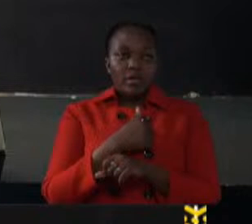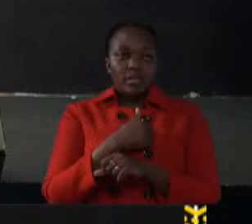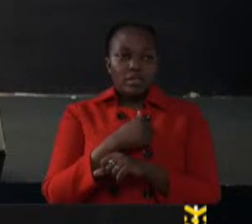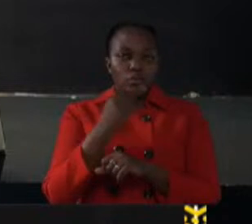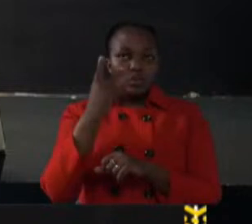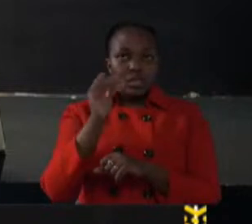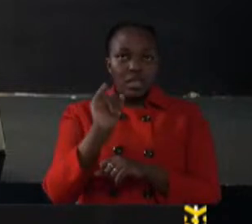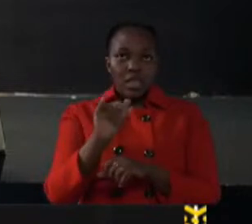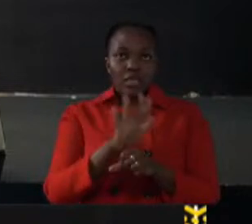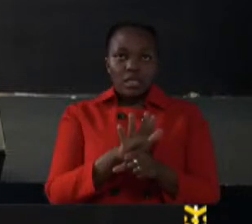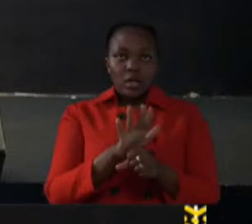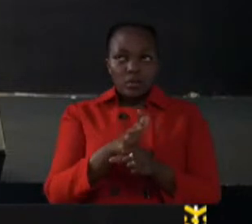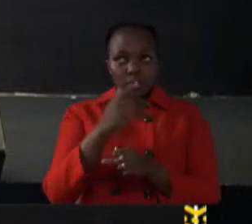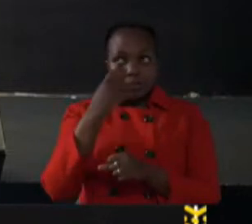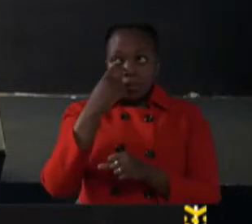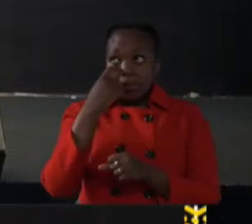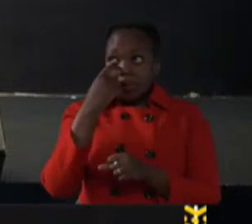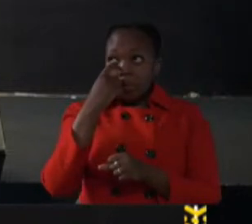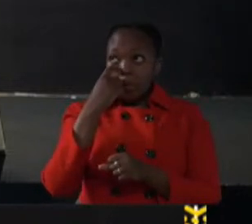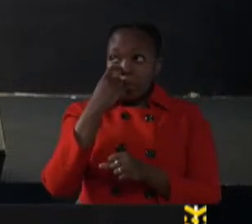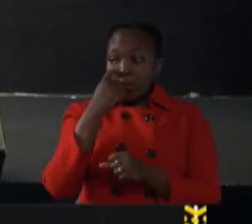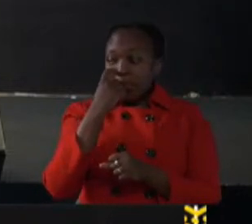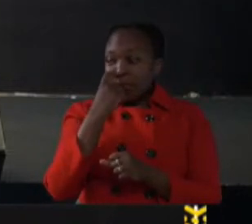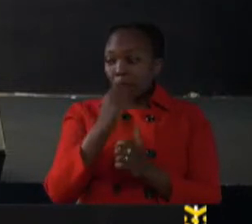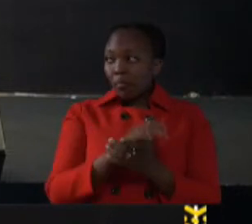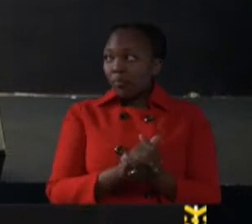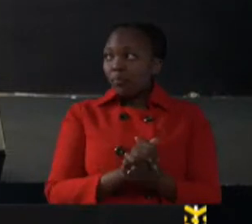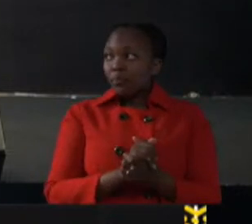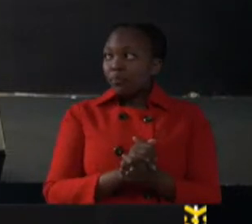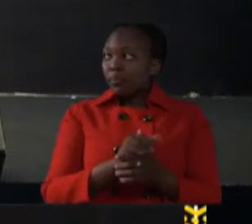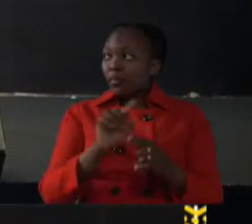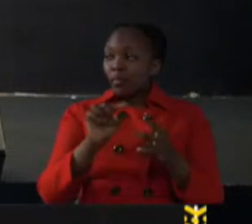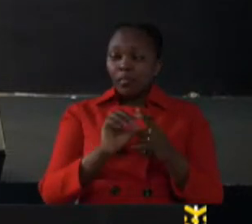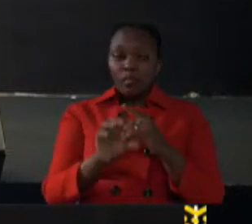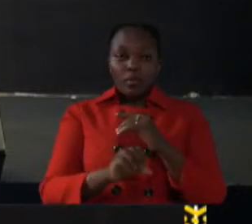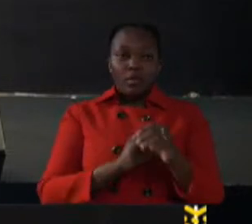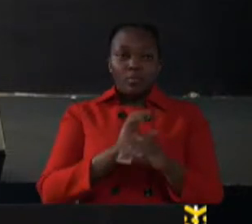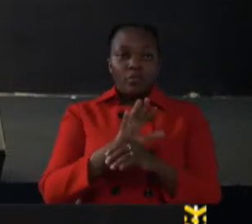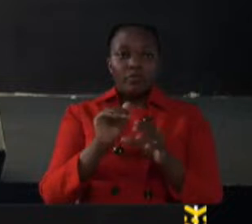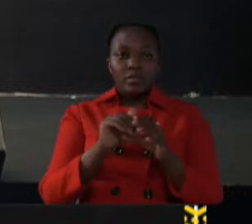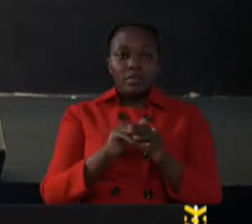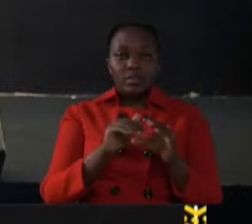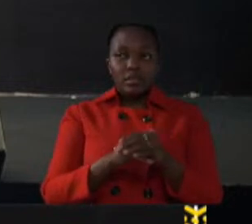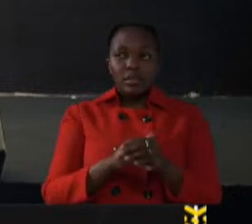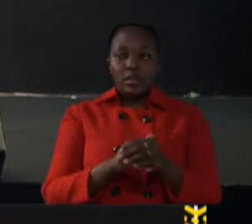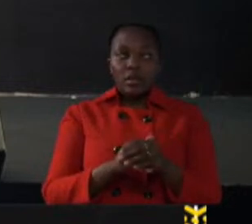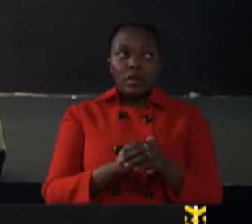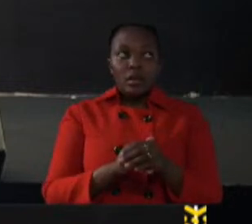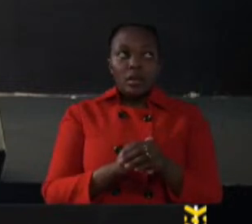a lot. When a movie is in production, we get to see